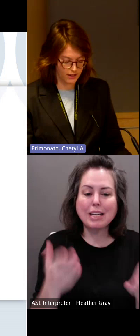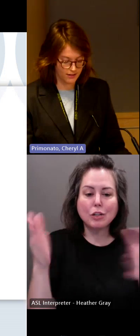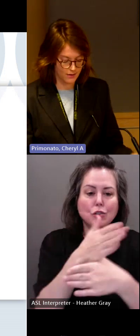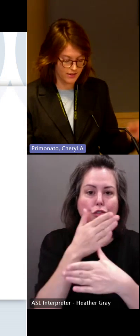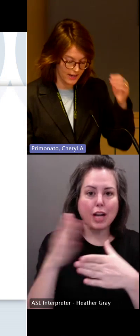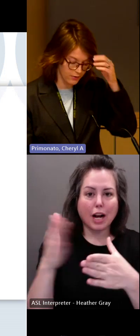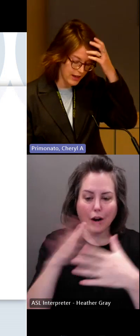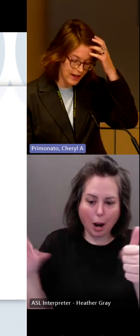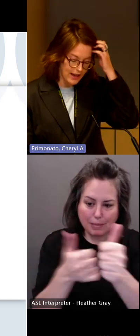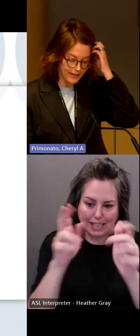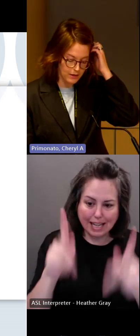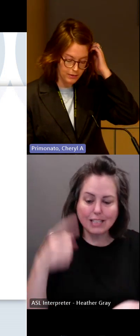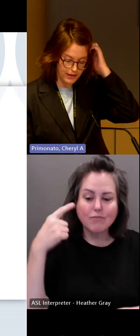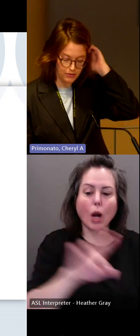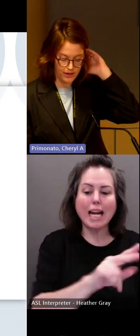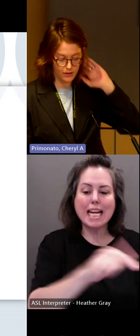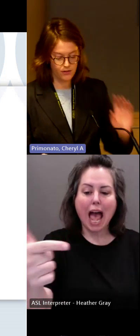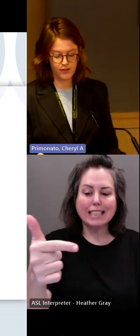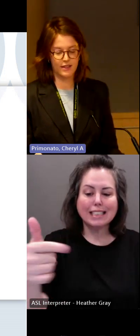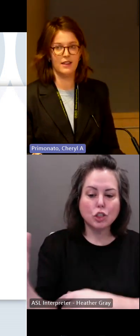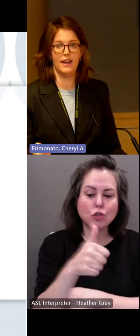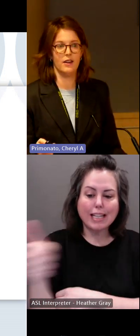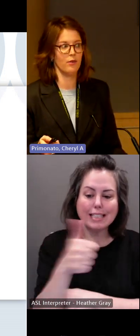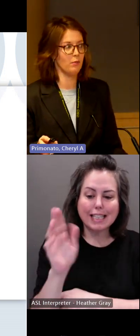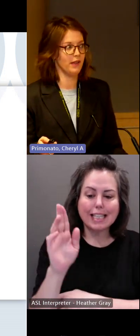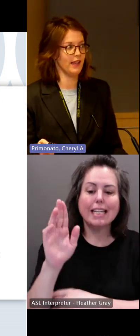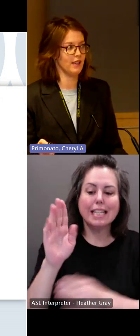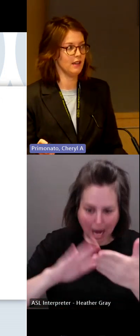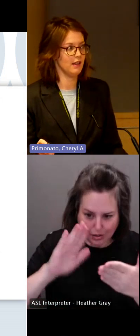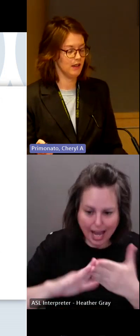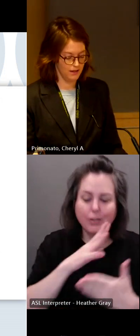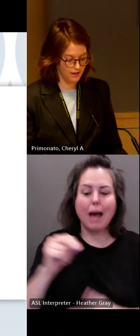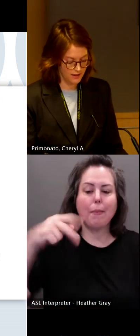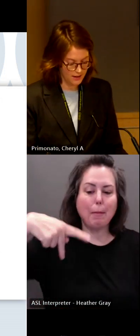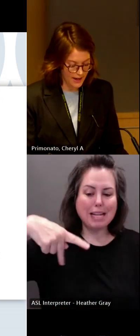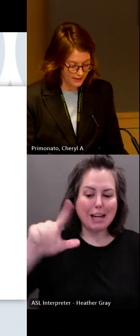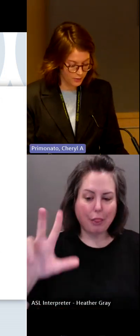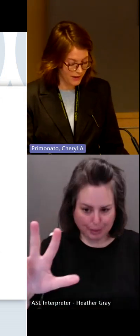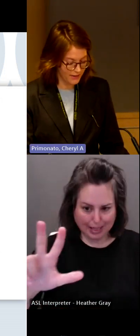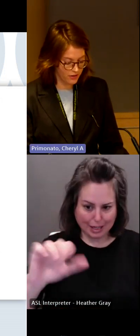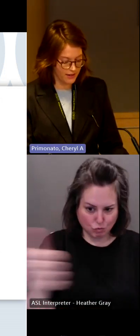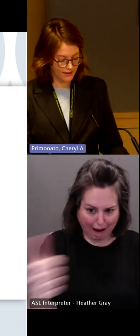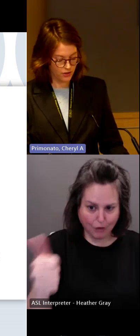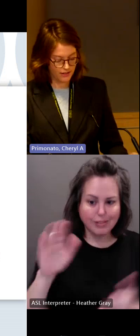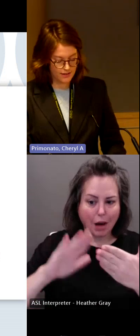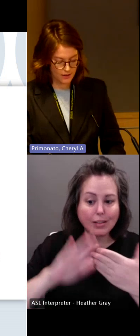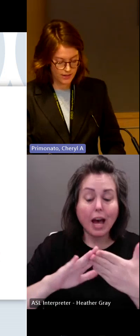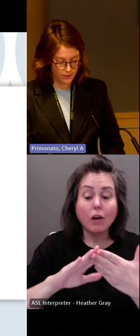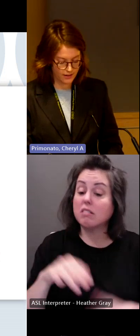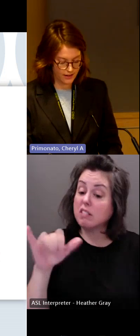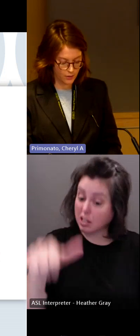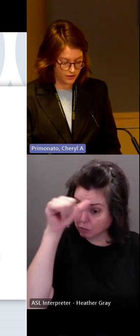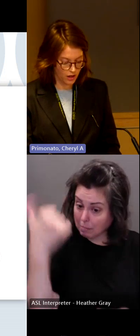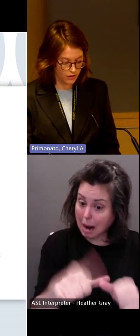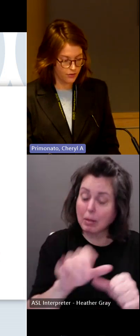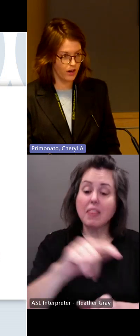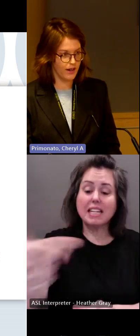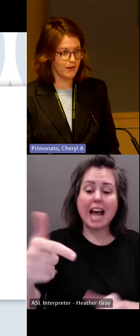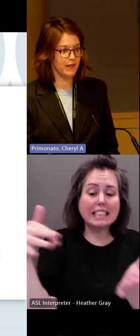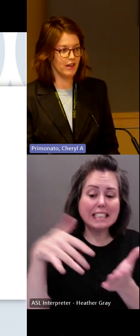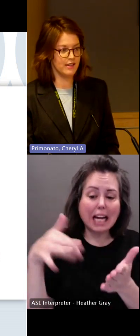of Next Transit Downtown and the P3 University Line route plan. As a reminder, the Next Transit Downtown study